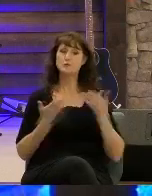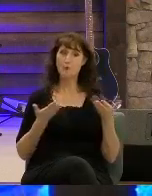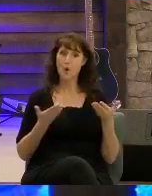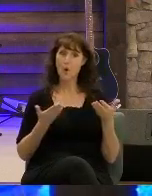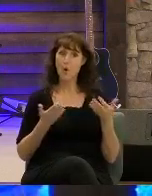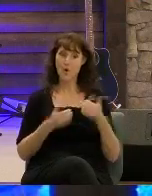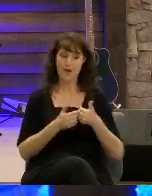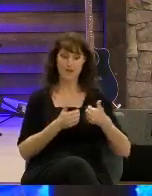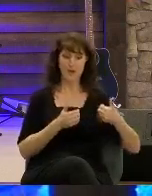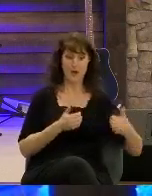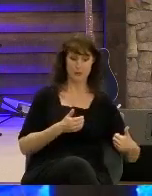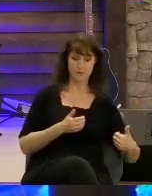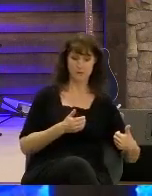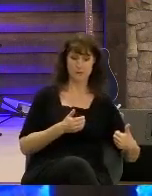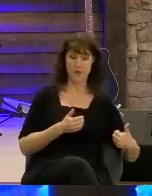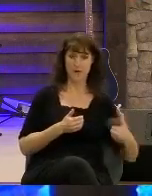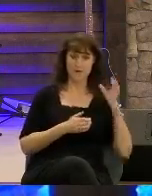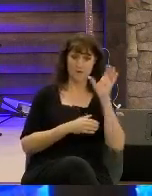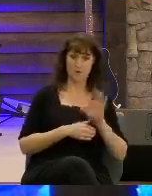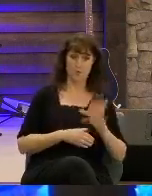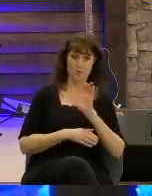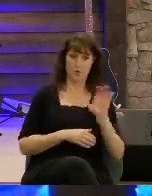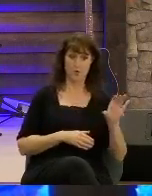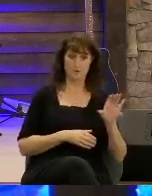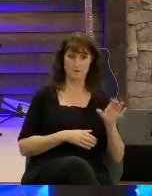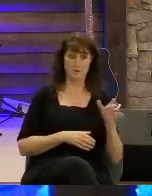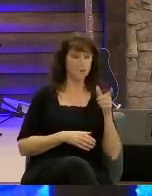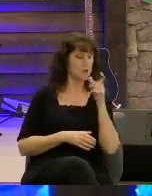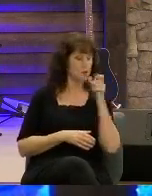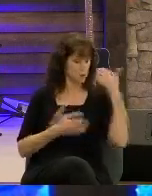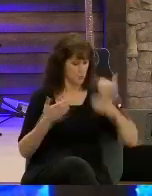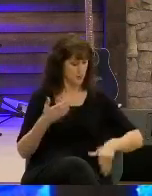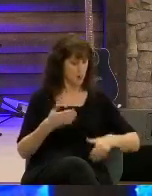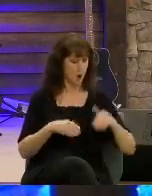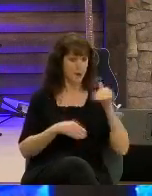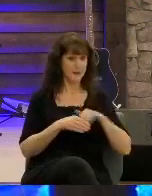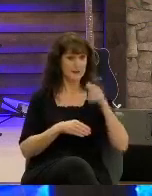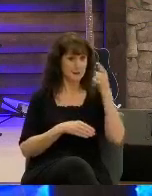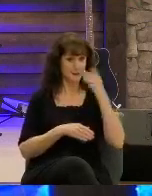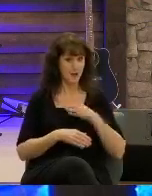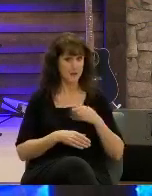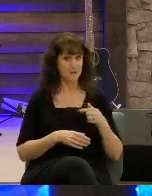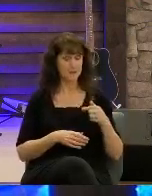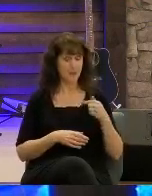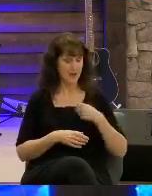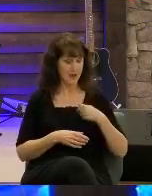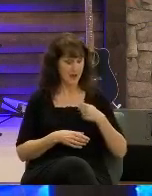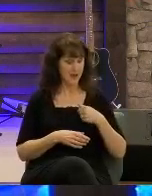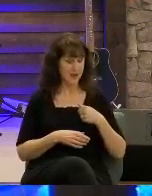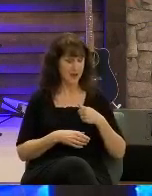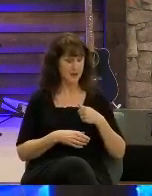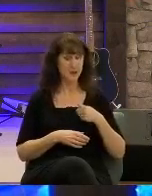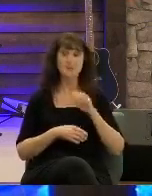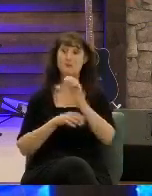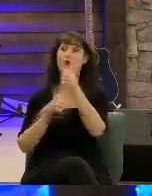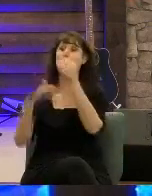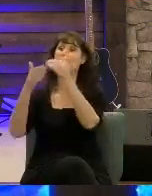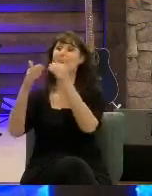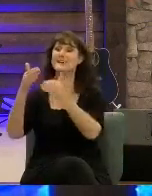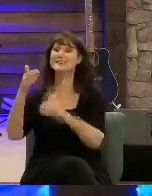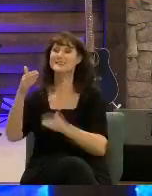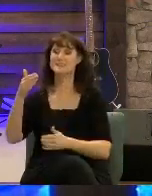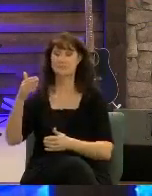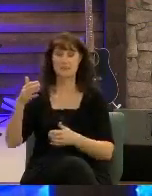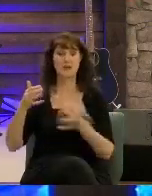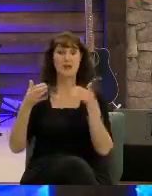have I ams, who we are in God, right? I am, and I created another list for you, okay? Now, I will tell